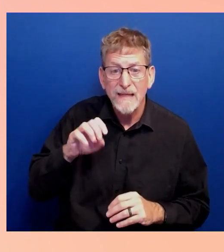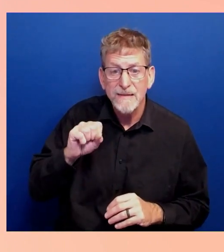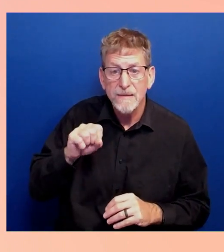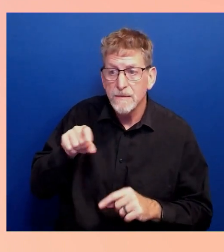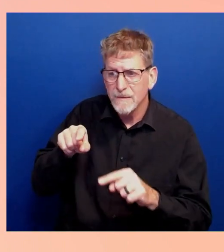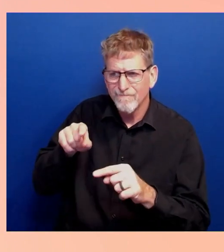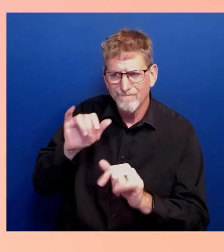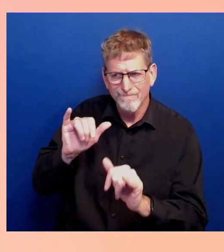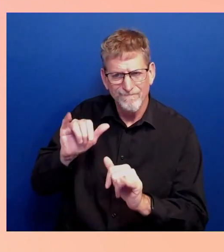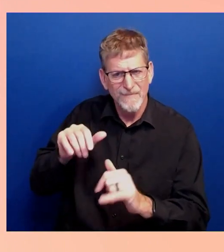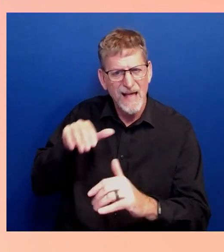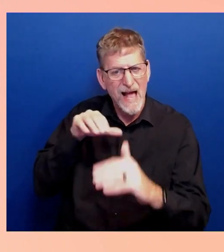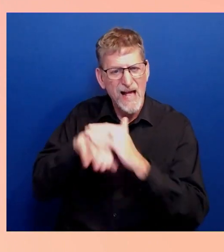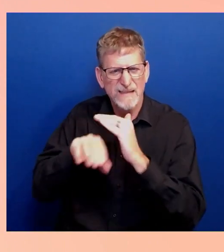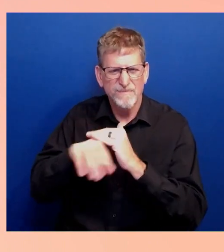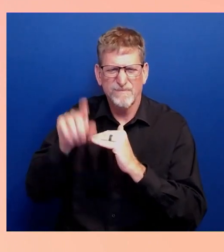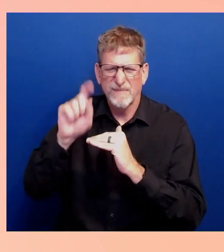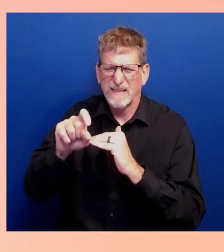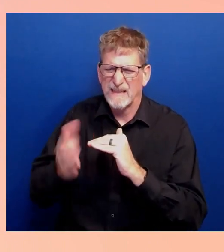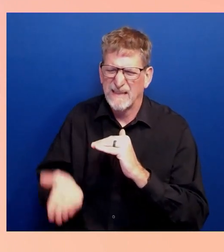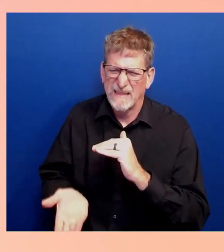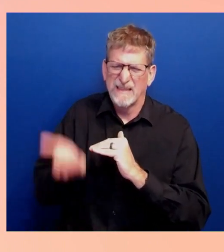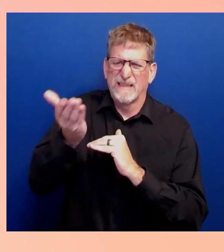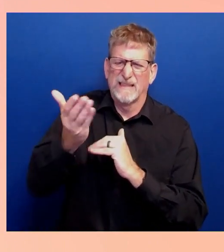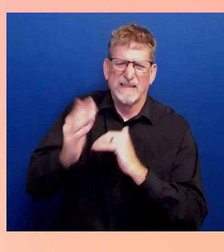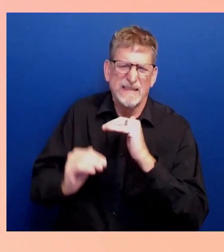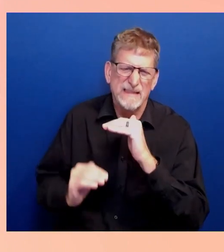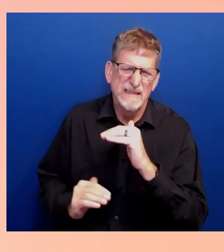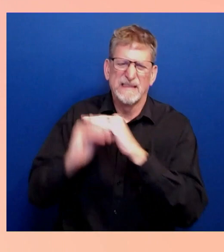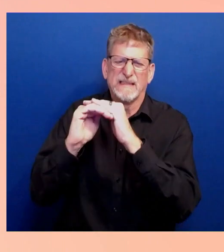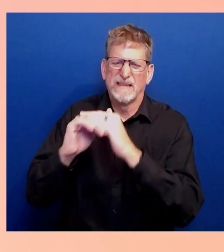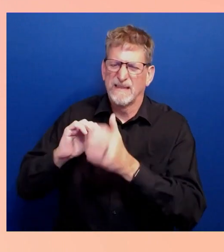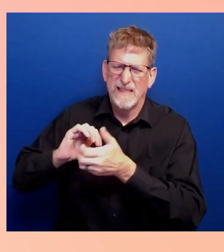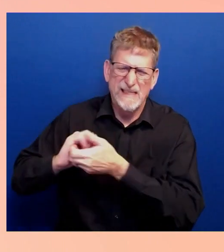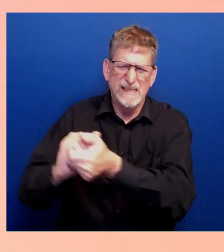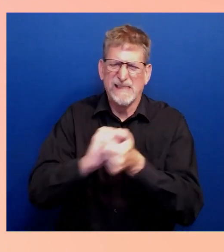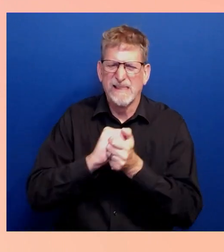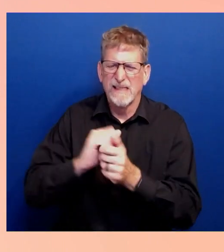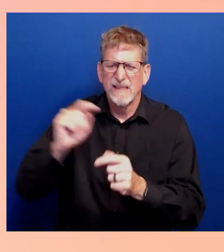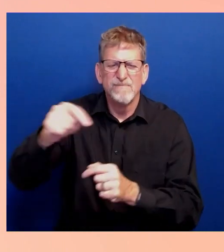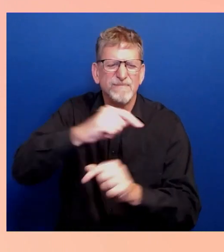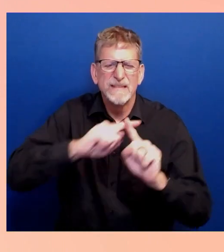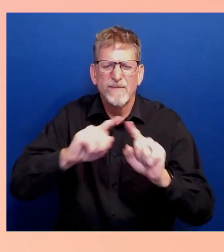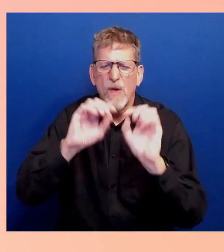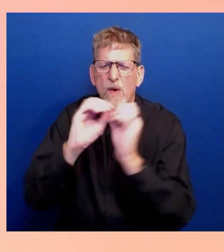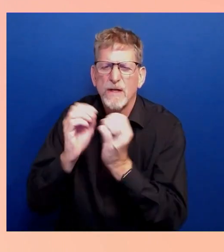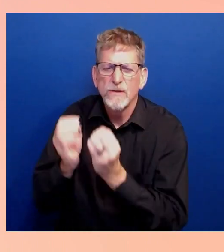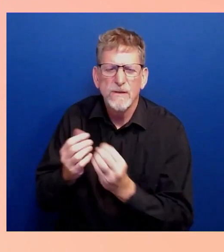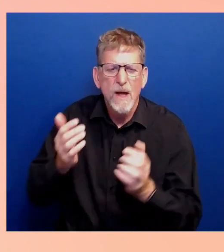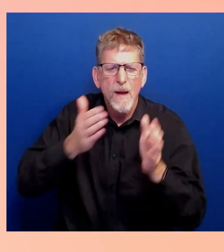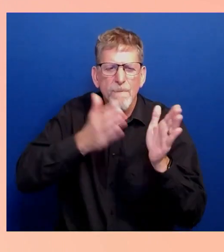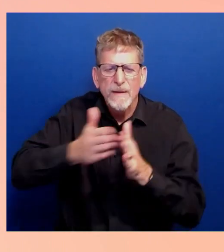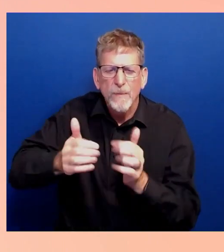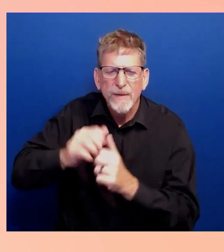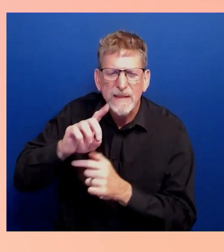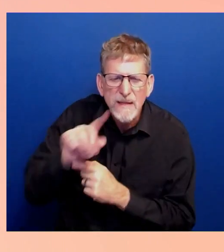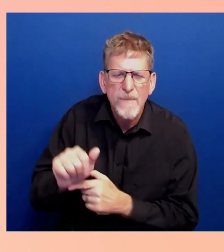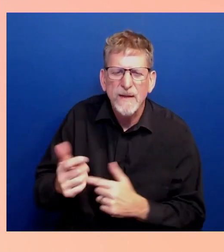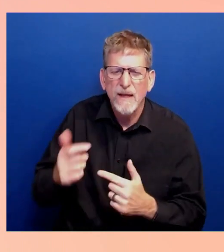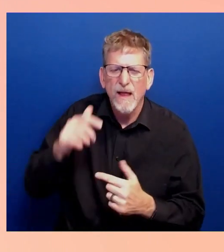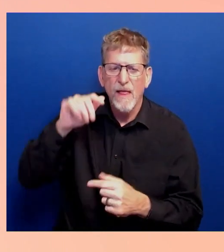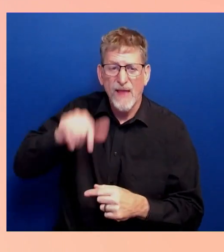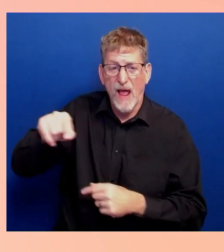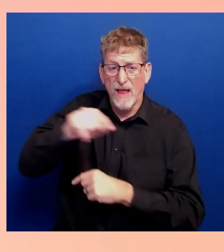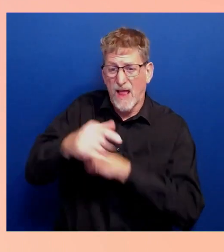collaboration with organizations of persons with disabilities, and in those countries in which they cooperated to really address the